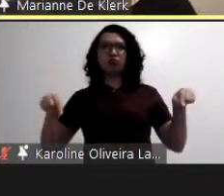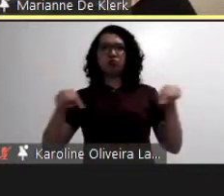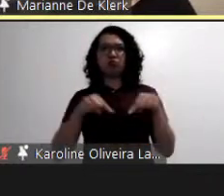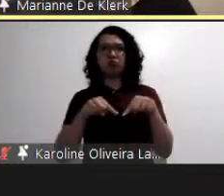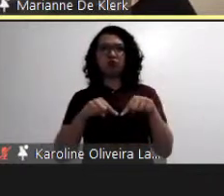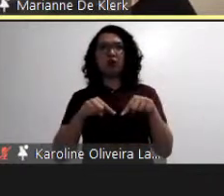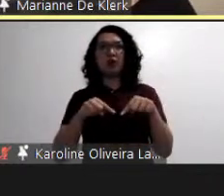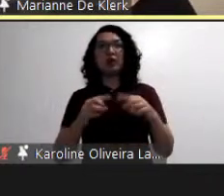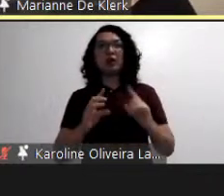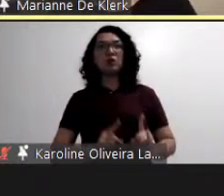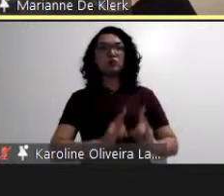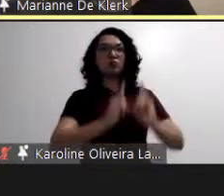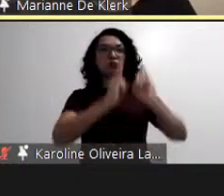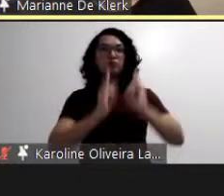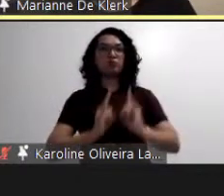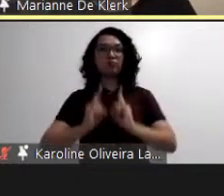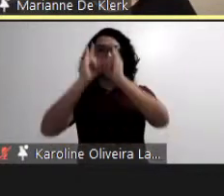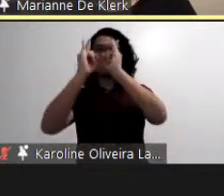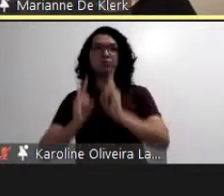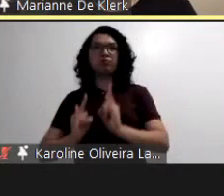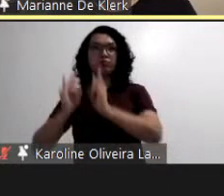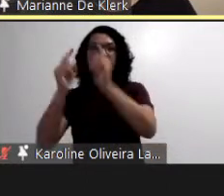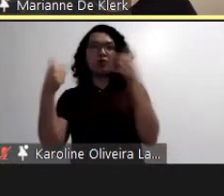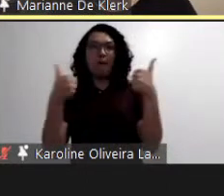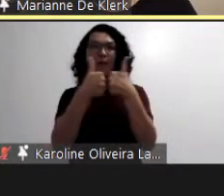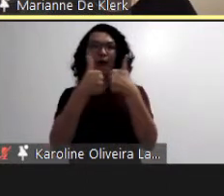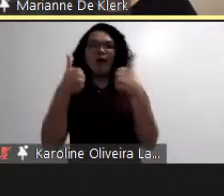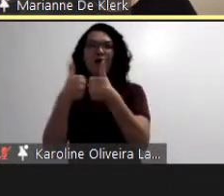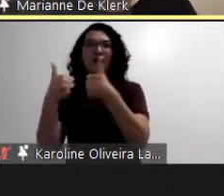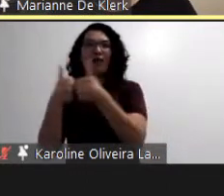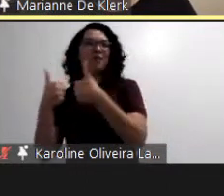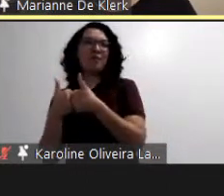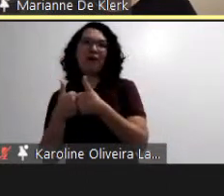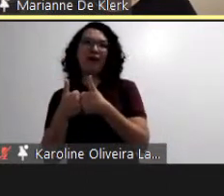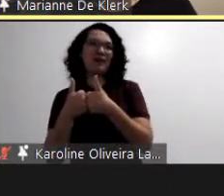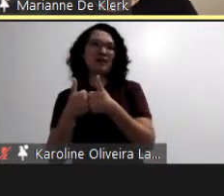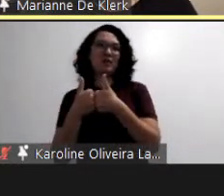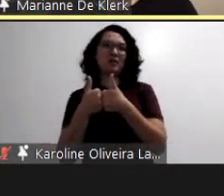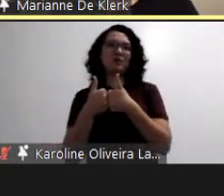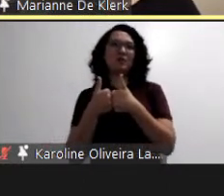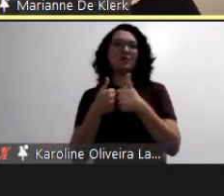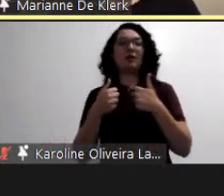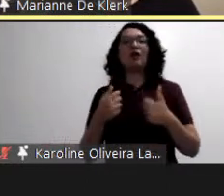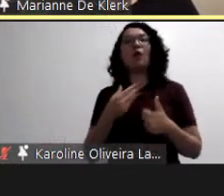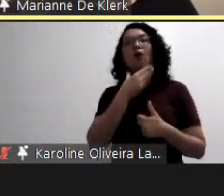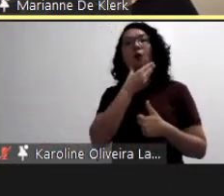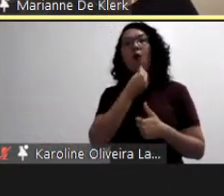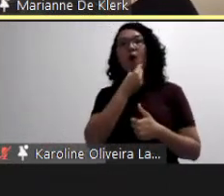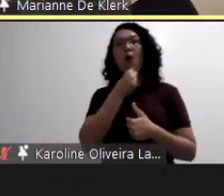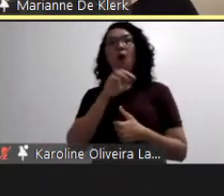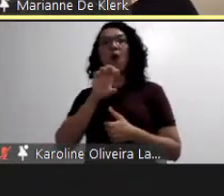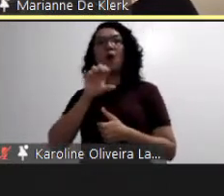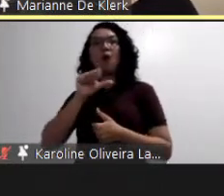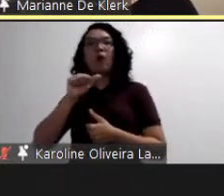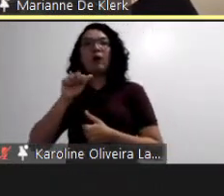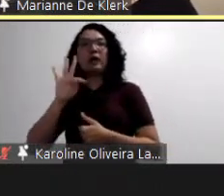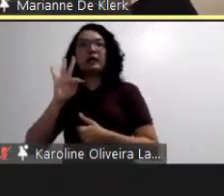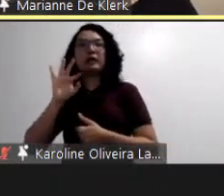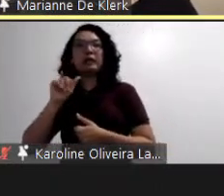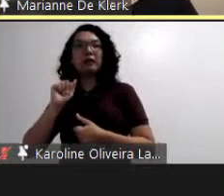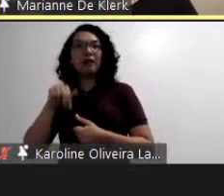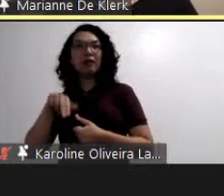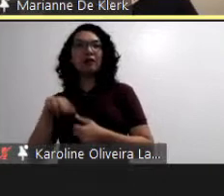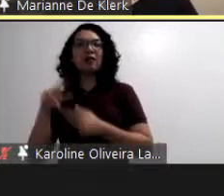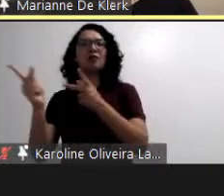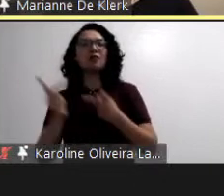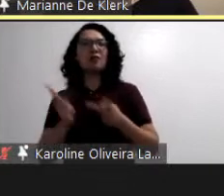Burley Marx, which Eaton also visited and be seen in the landscape. This is a